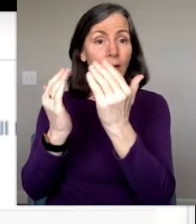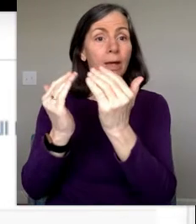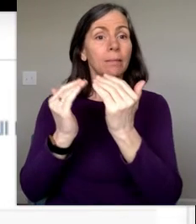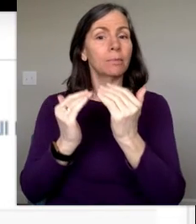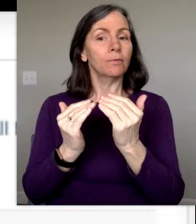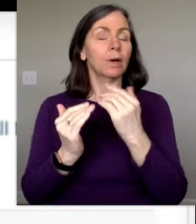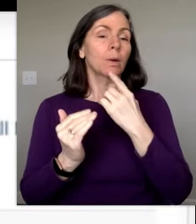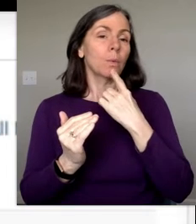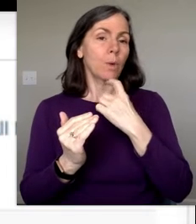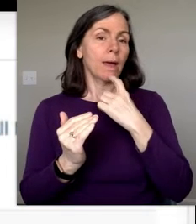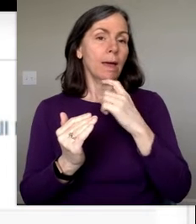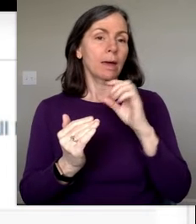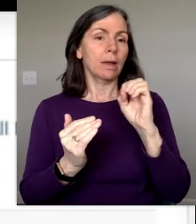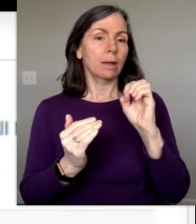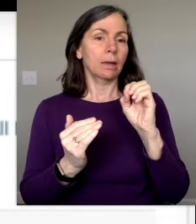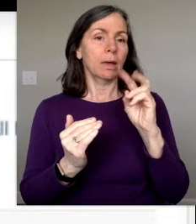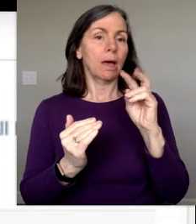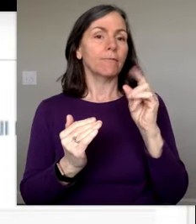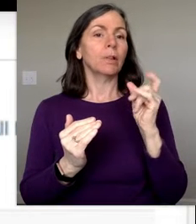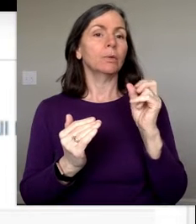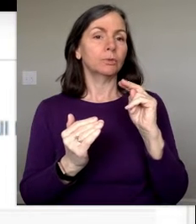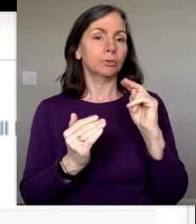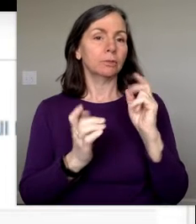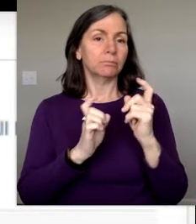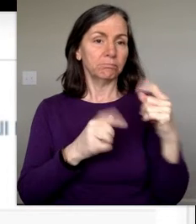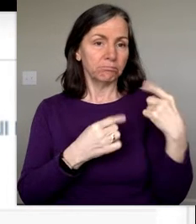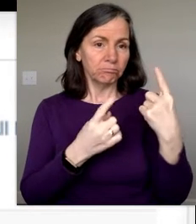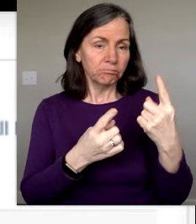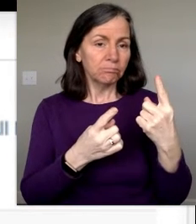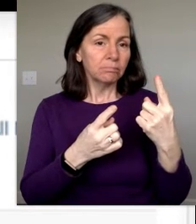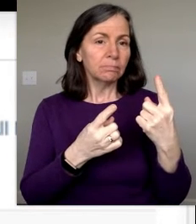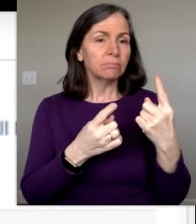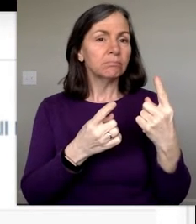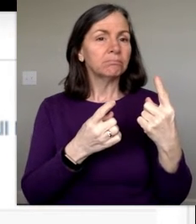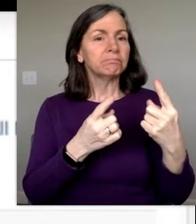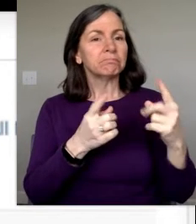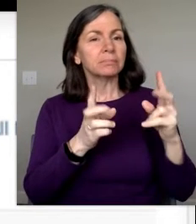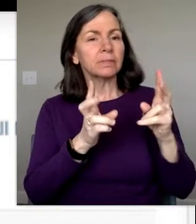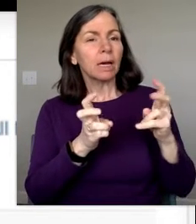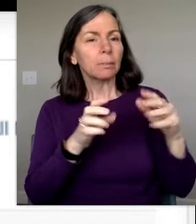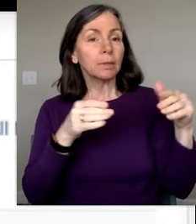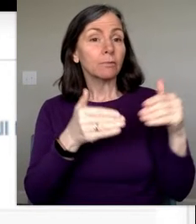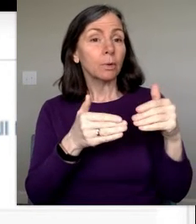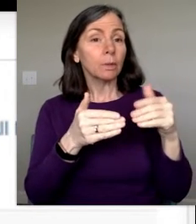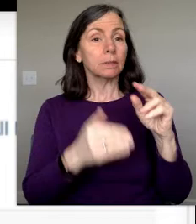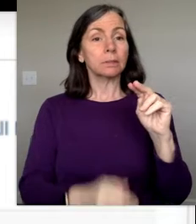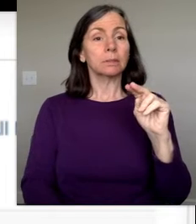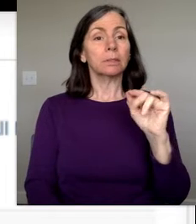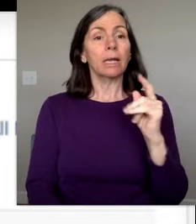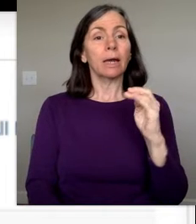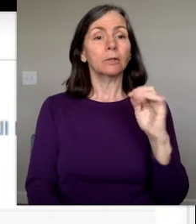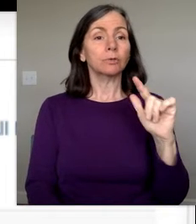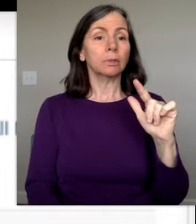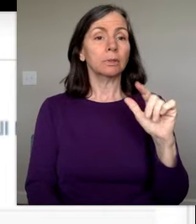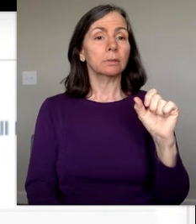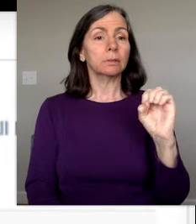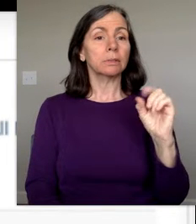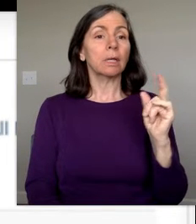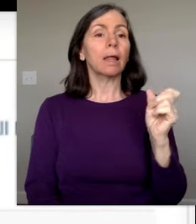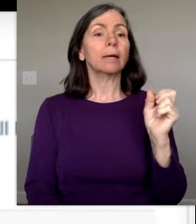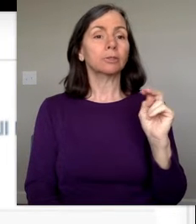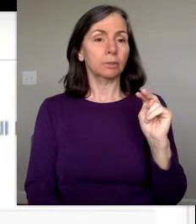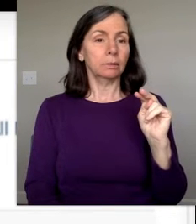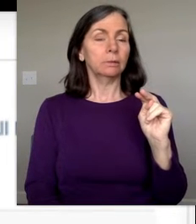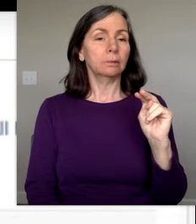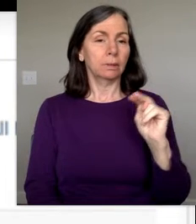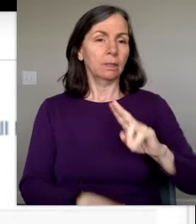ones called subtitled natural selections. So we'll learn what that term means. So you'll be looking in